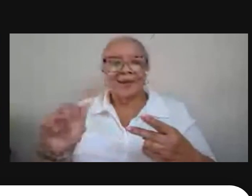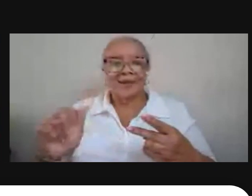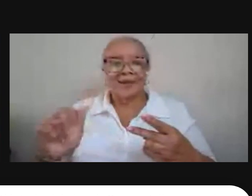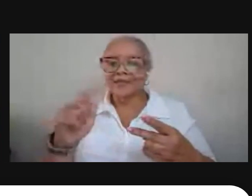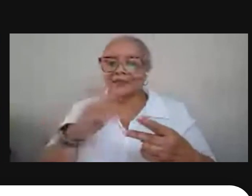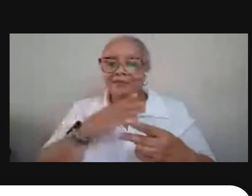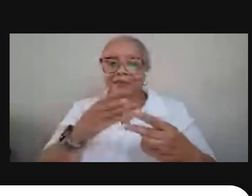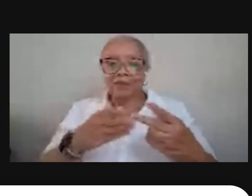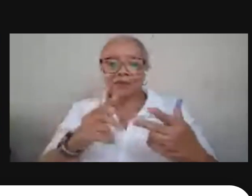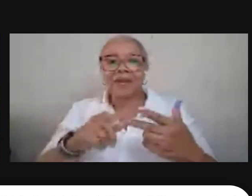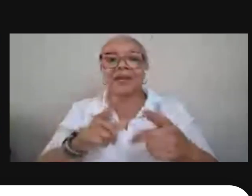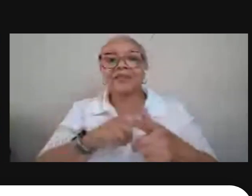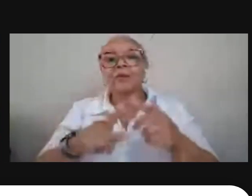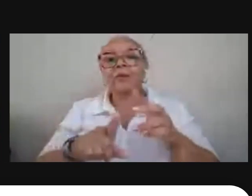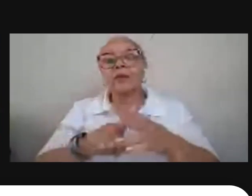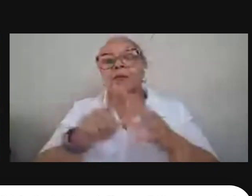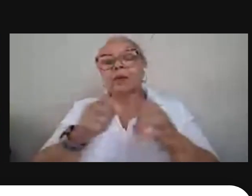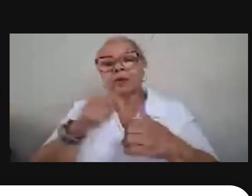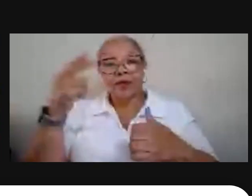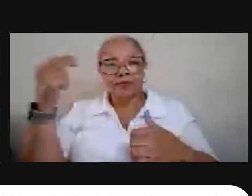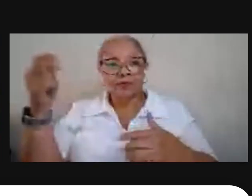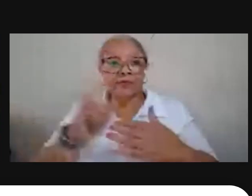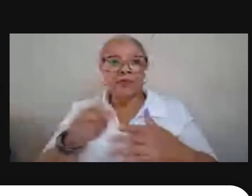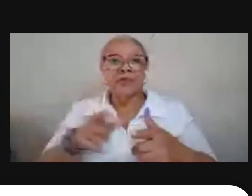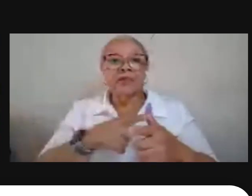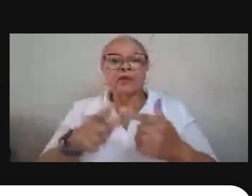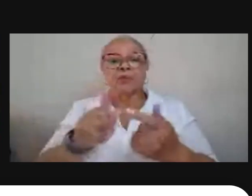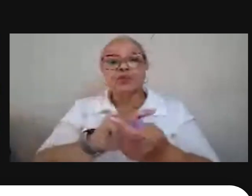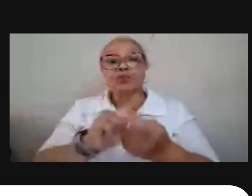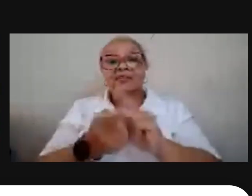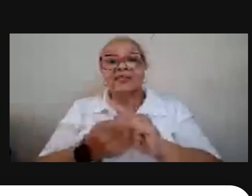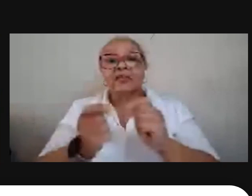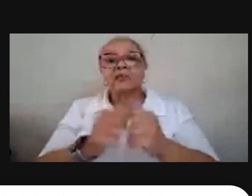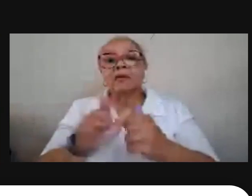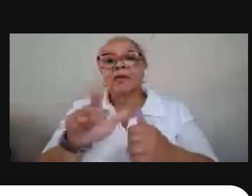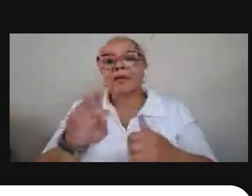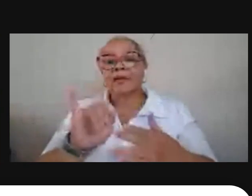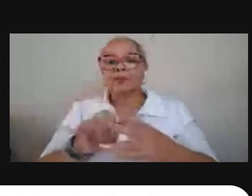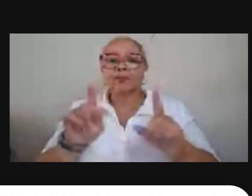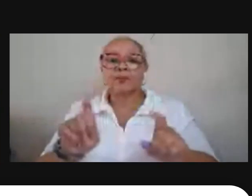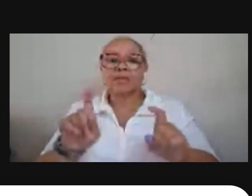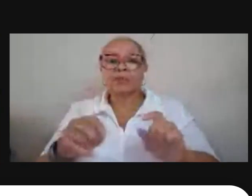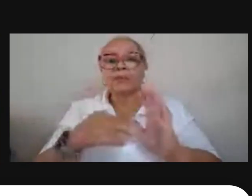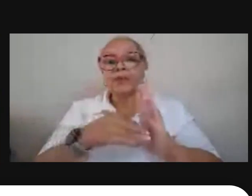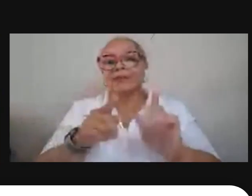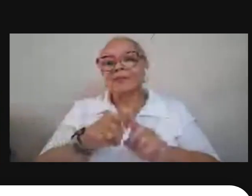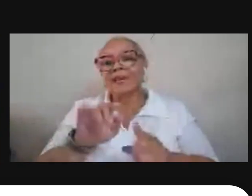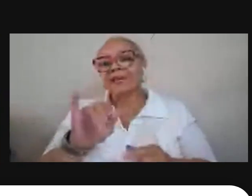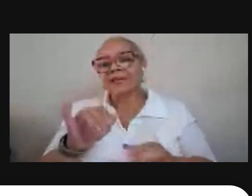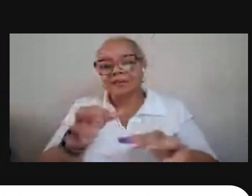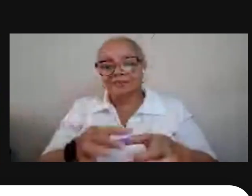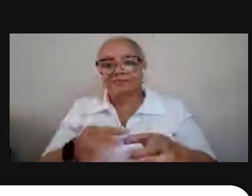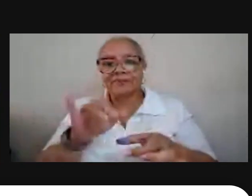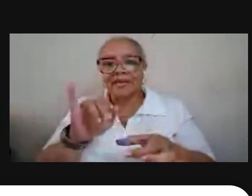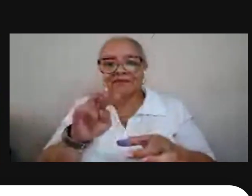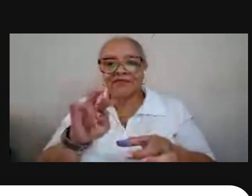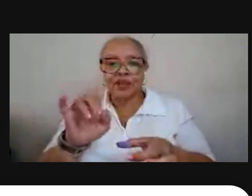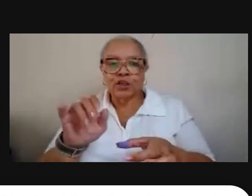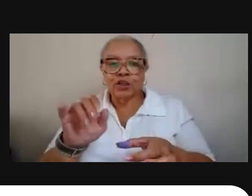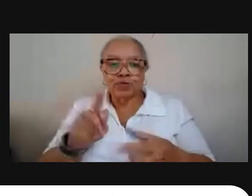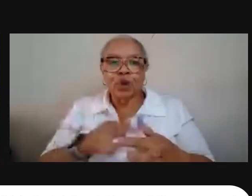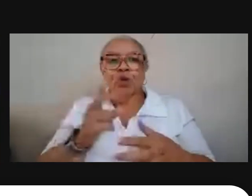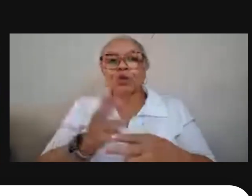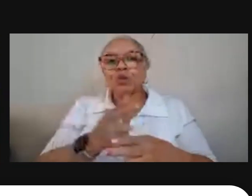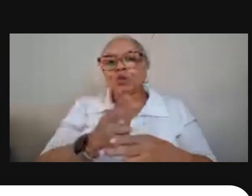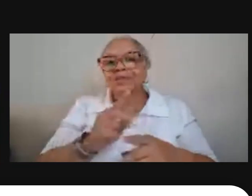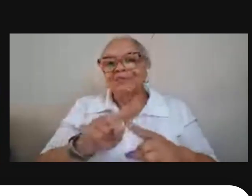then we come up with hypotheses that we back translate in the lab into testable models like in vitro approaches using CRISPR or mouse